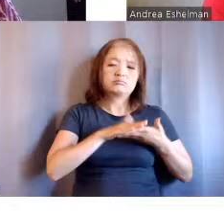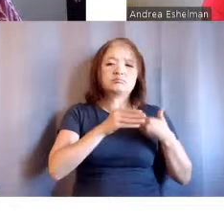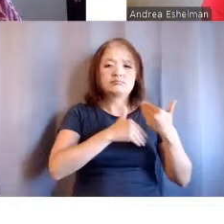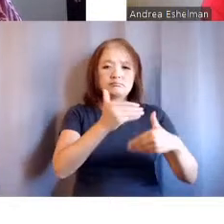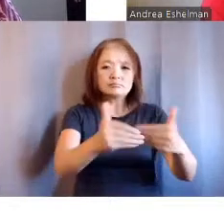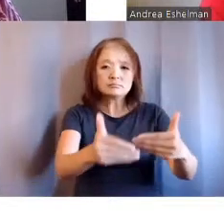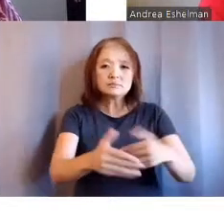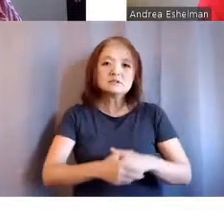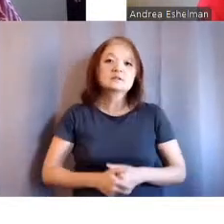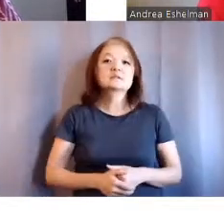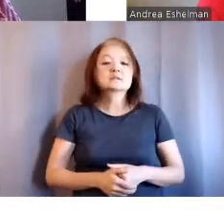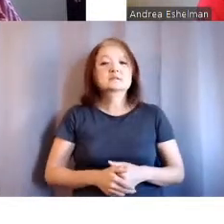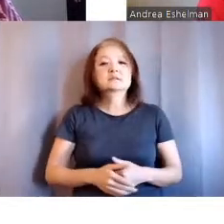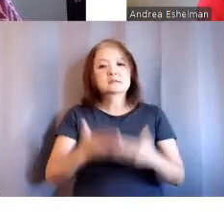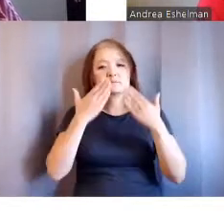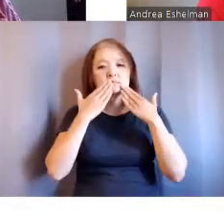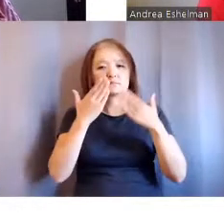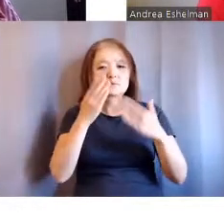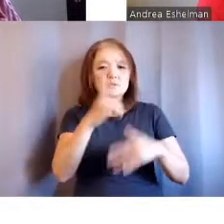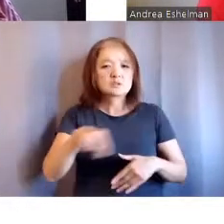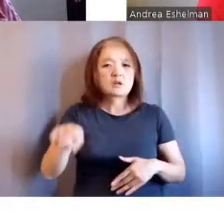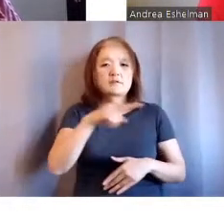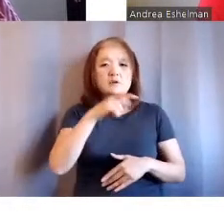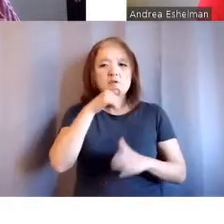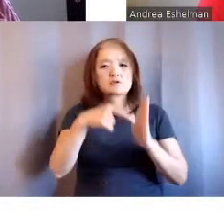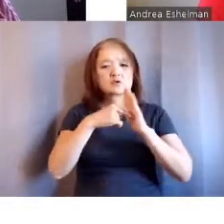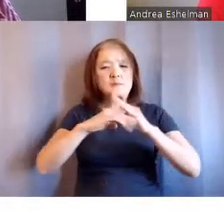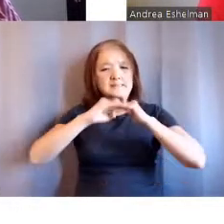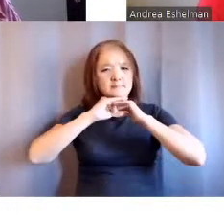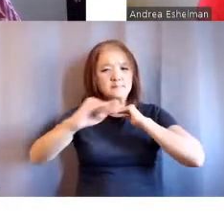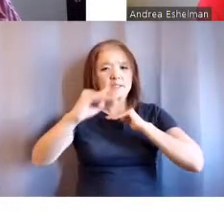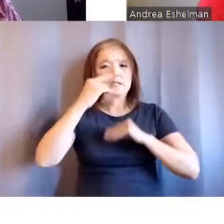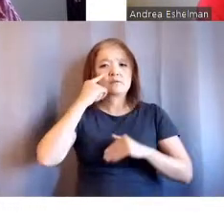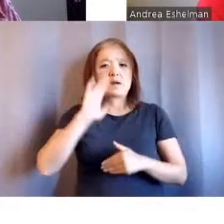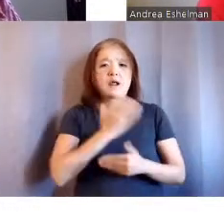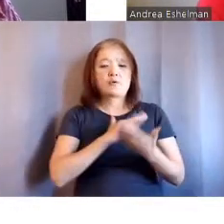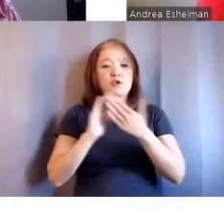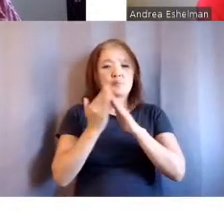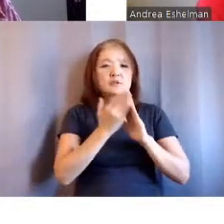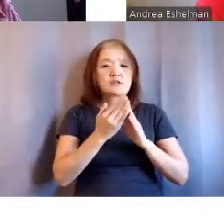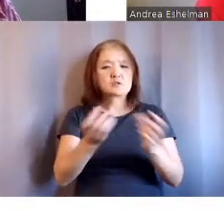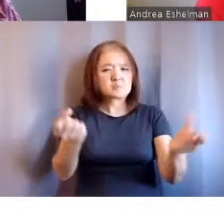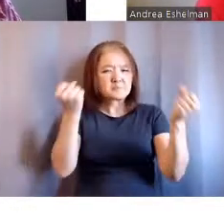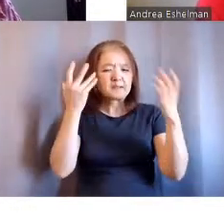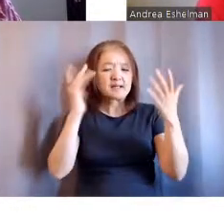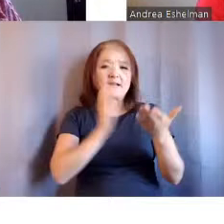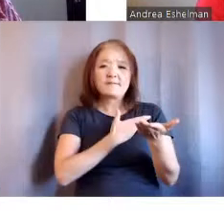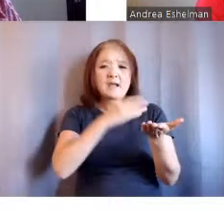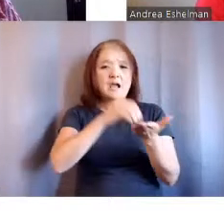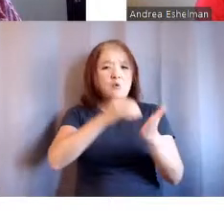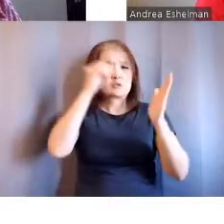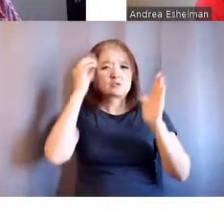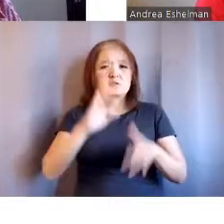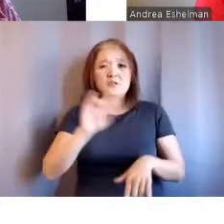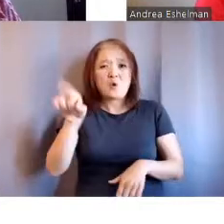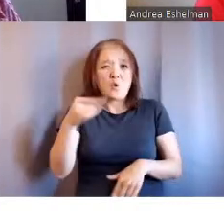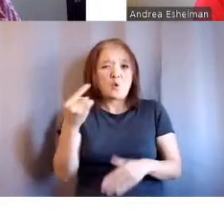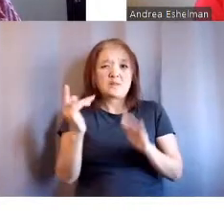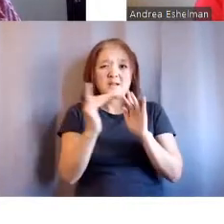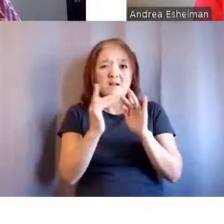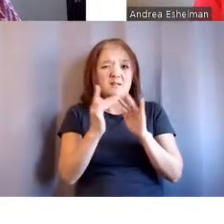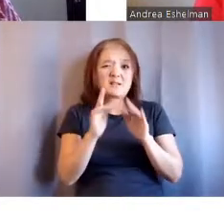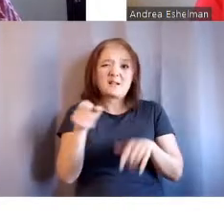of you that have shown the stability for our community. So many of our students, the only contact we have is their